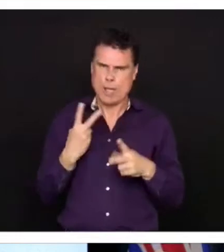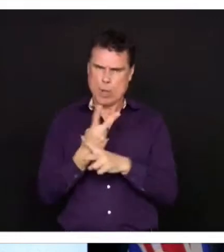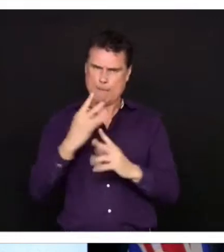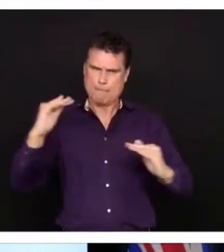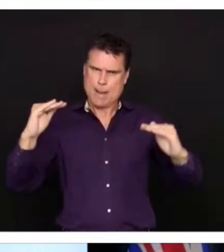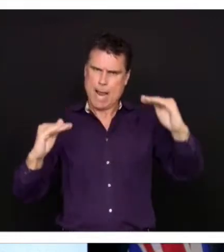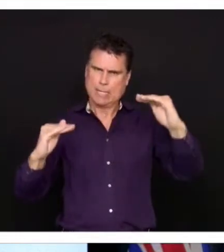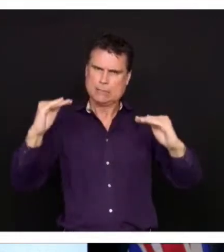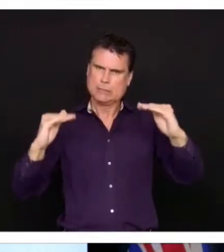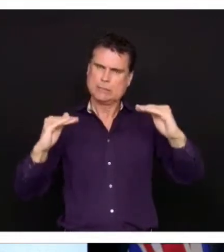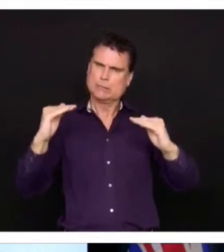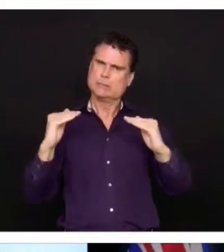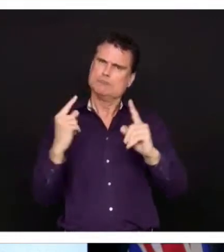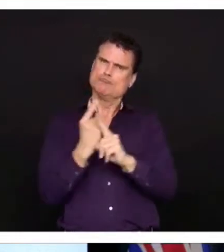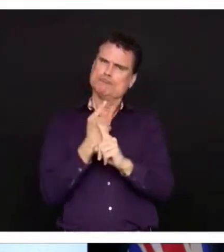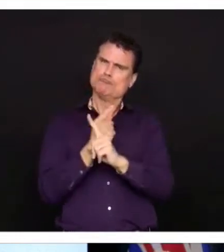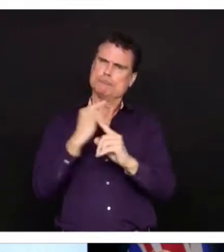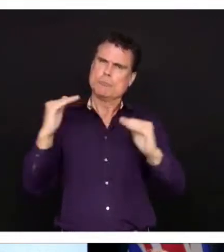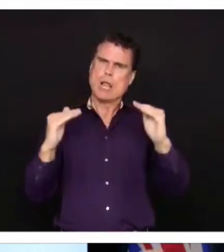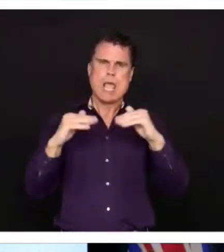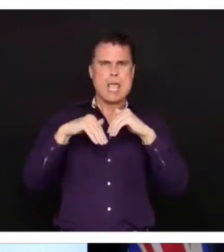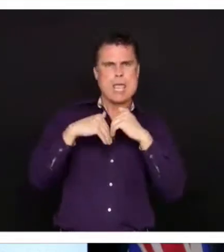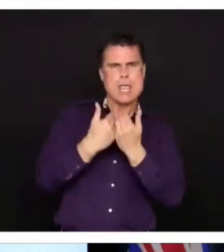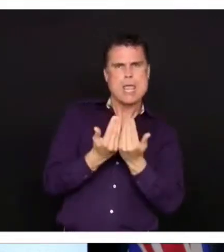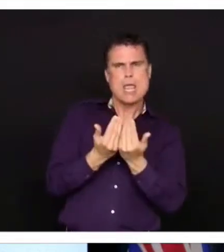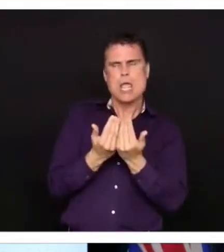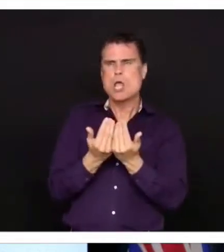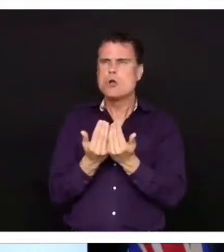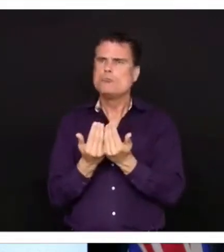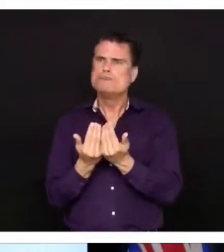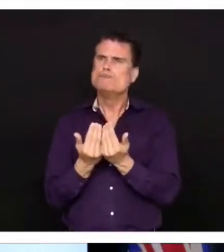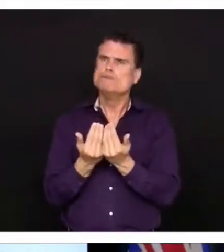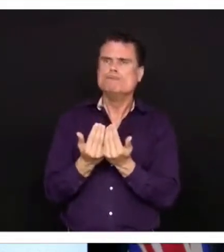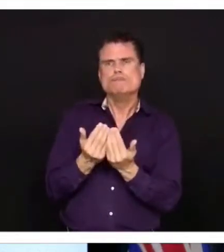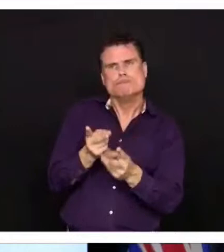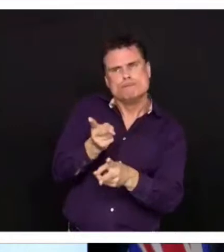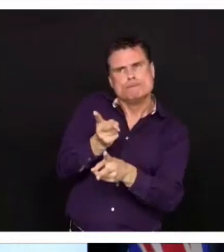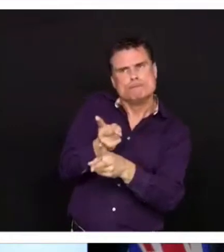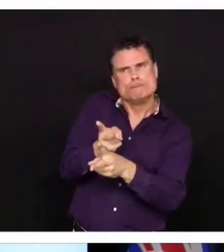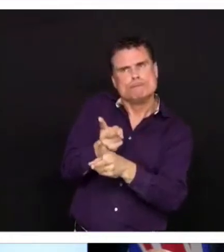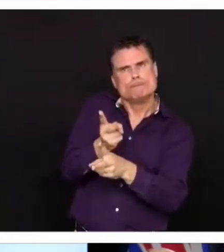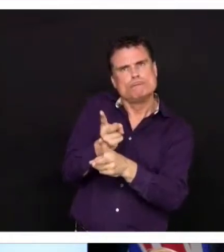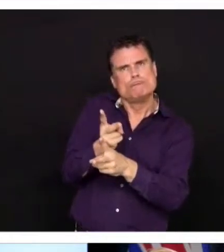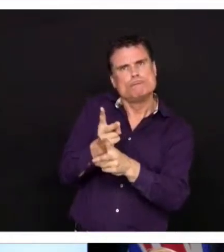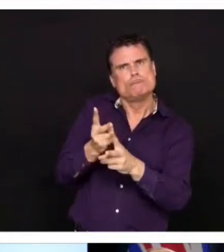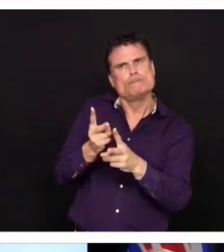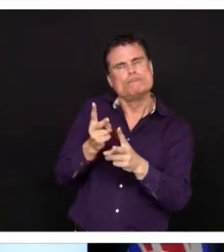get our healthcare system moving again and to get our society moving again.